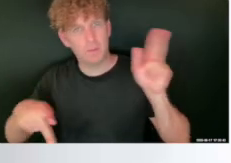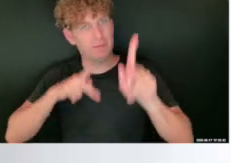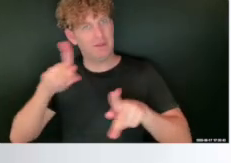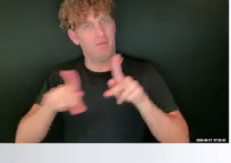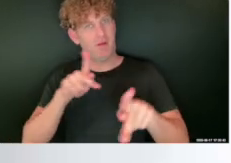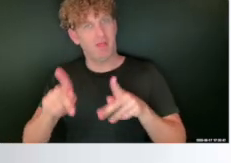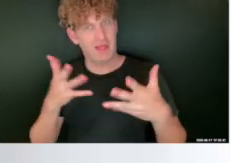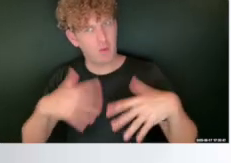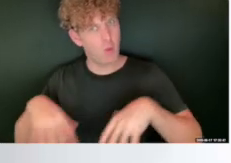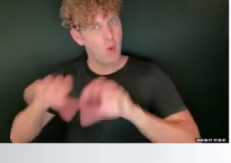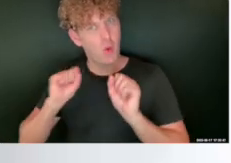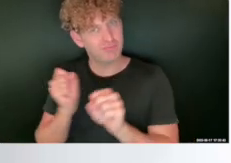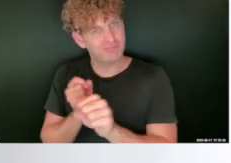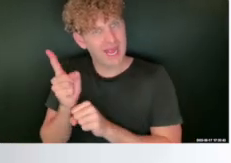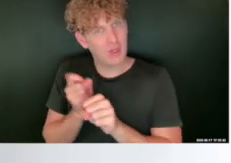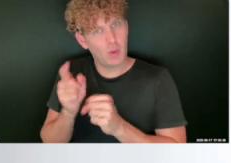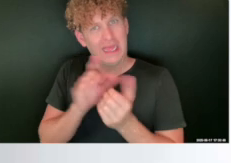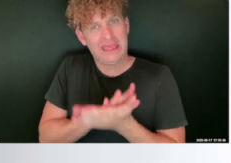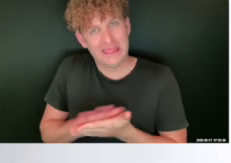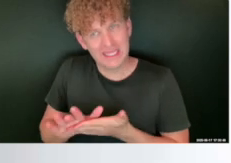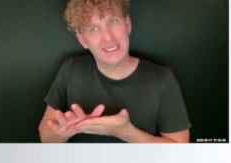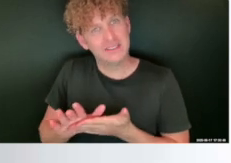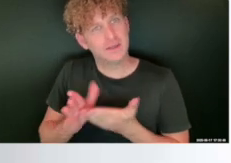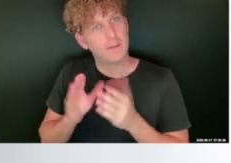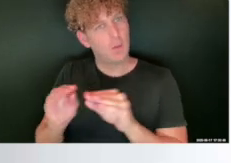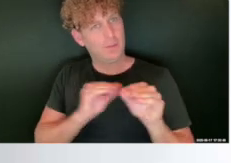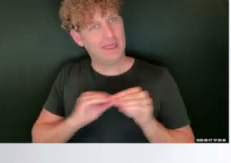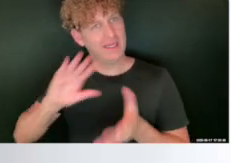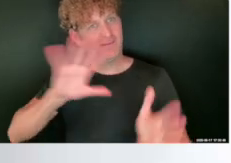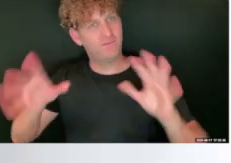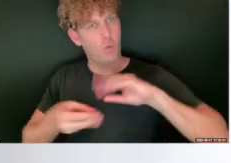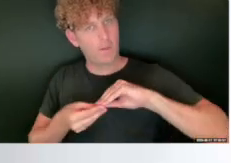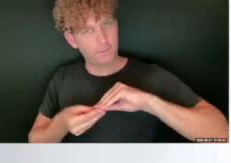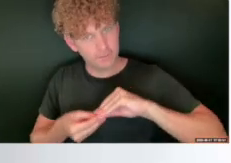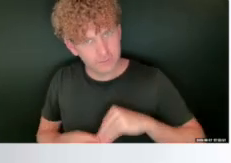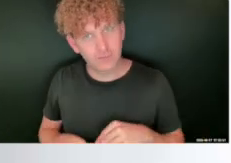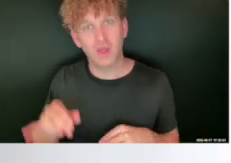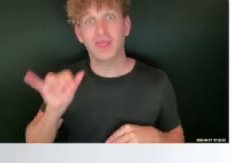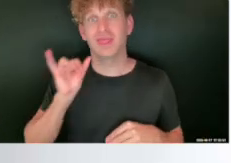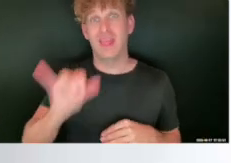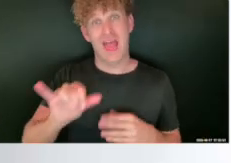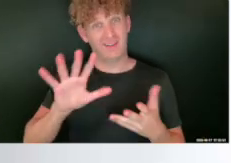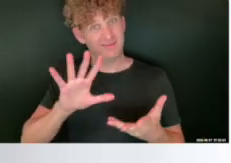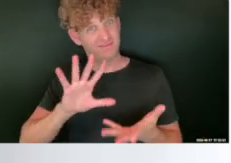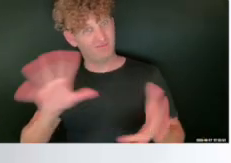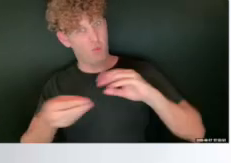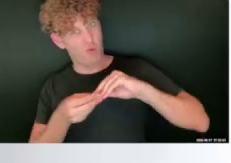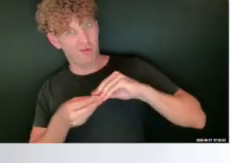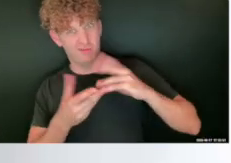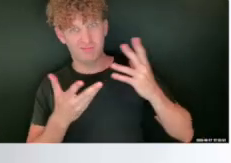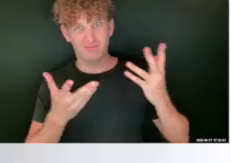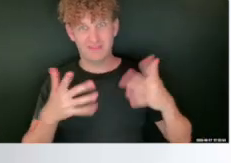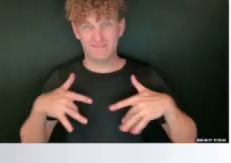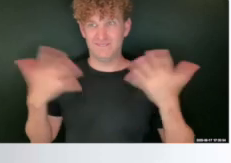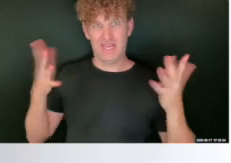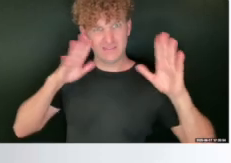$62.1 million has been awarded to 8 unique projects selected from 2 solicitations. Potential